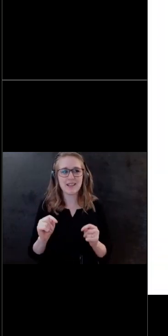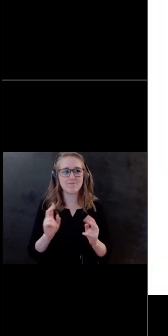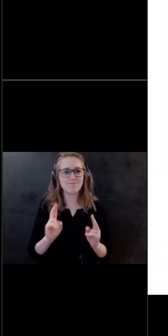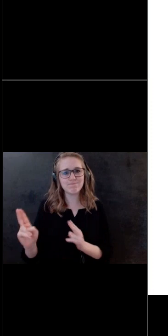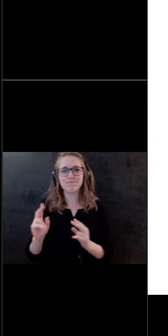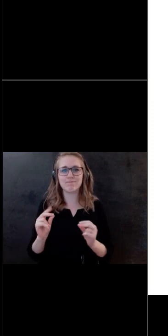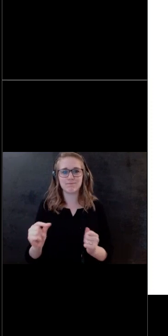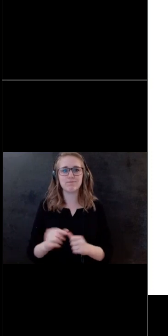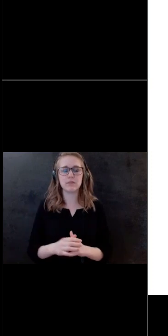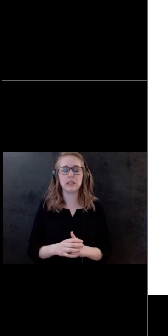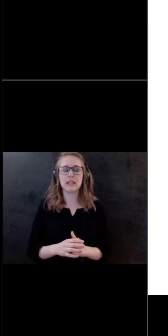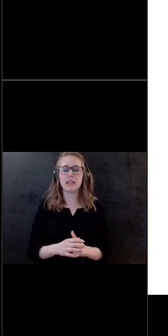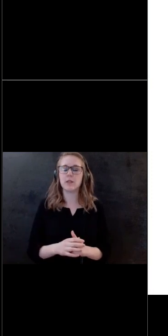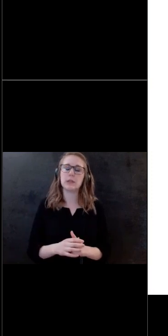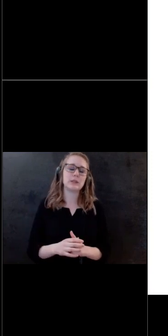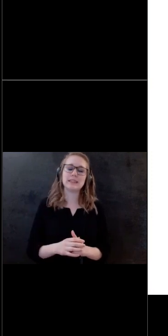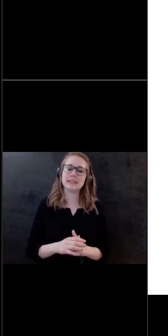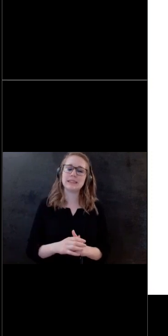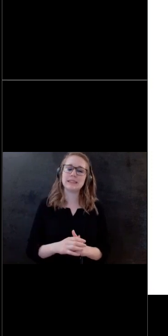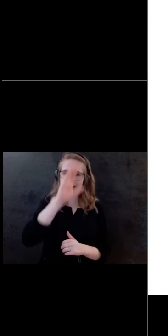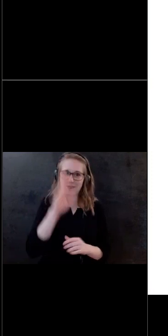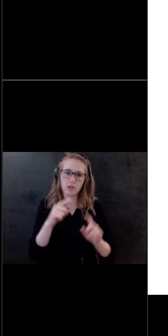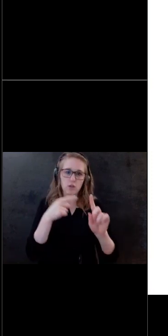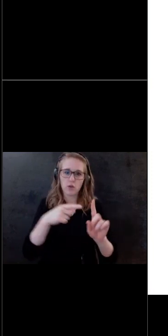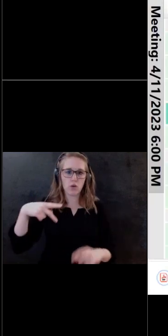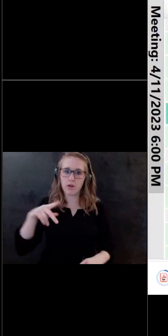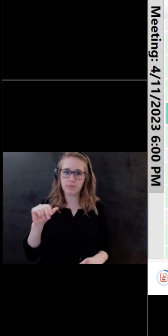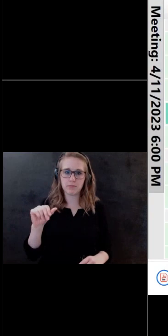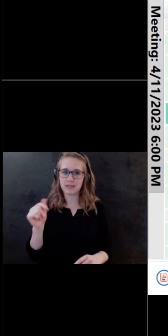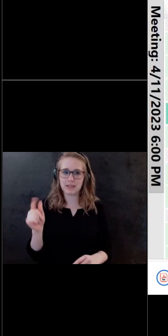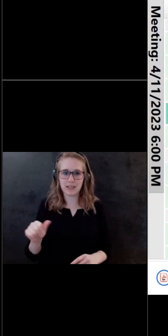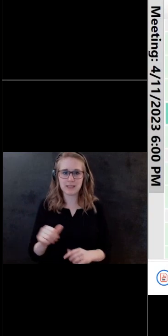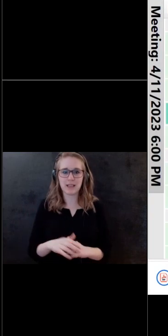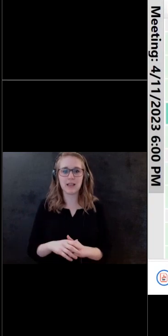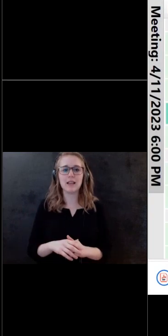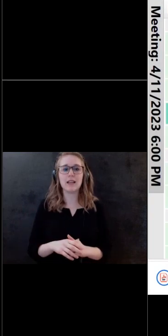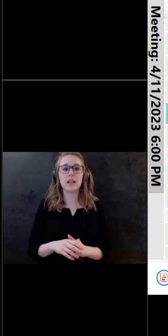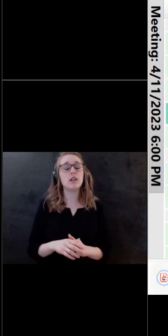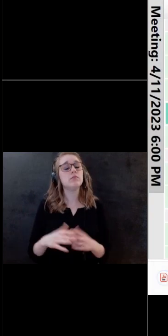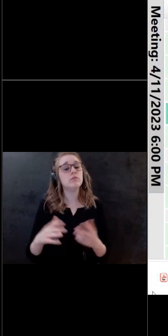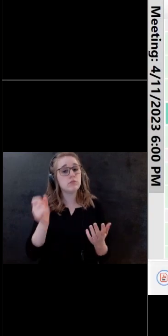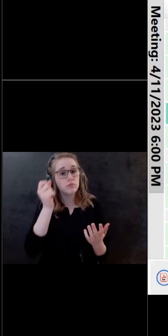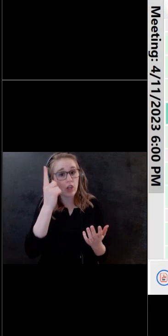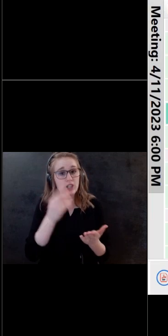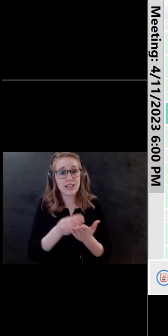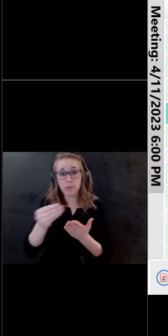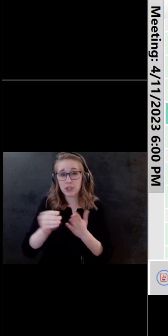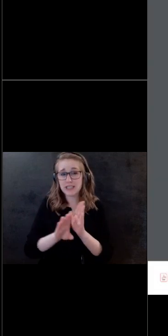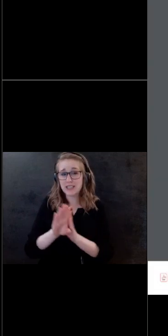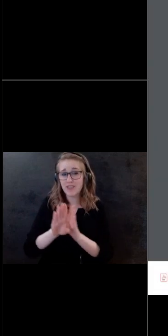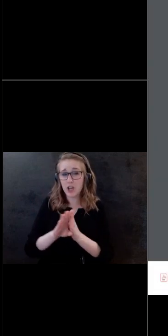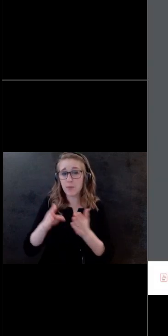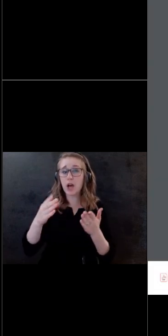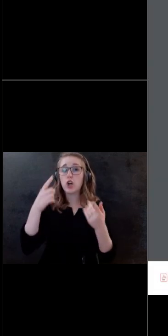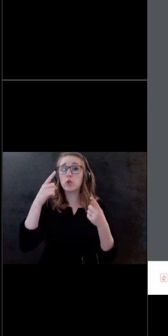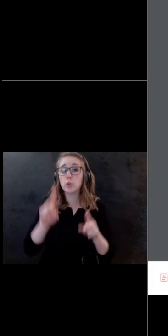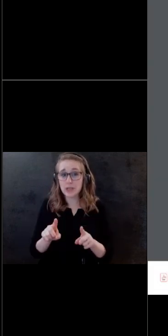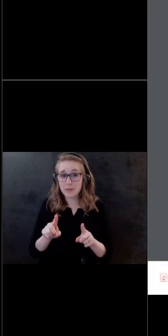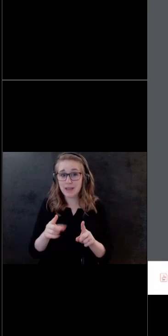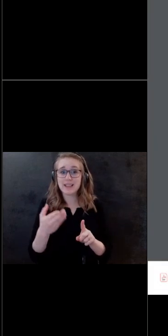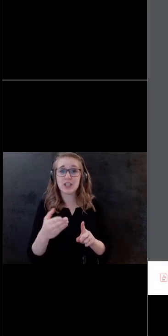it was never intended to be a plaza. But there is, on the purchase and development agreement, there is an